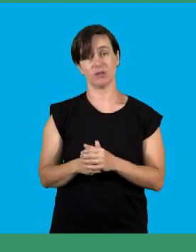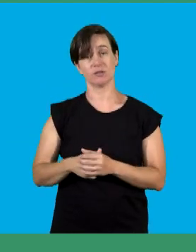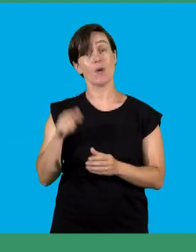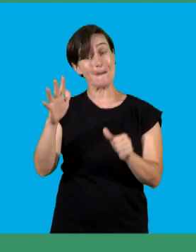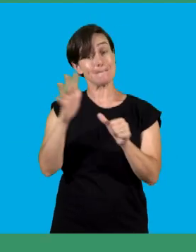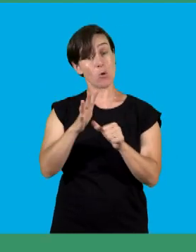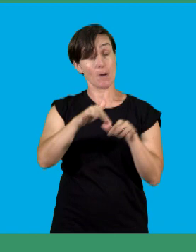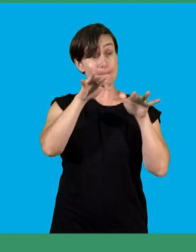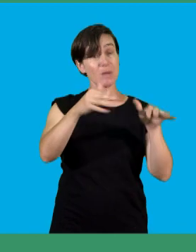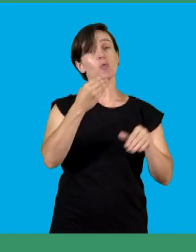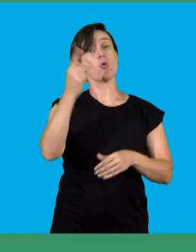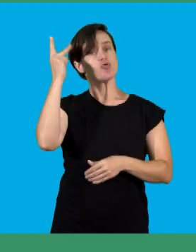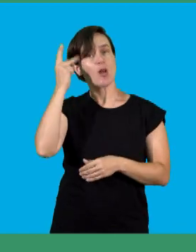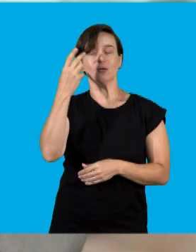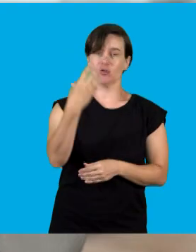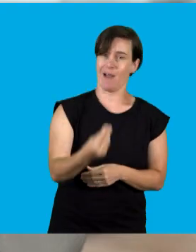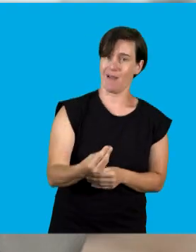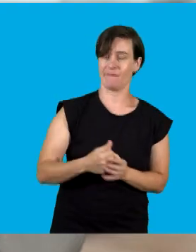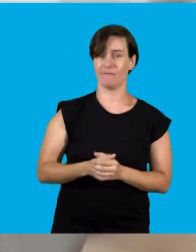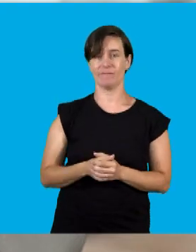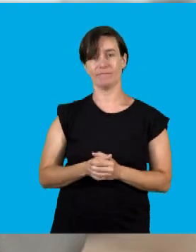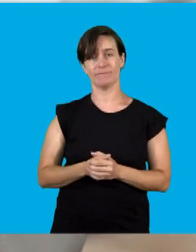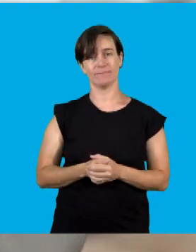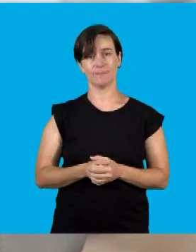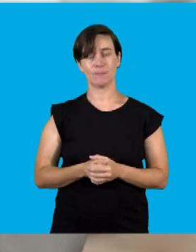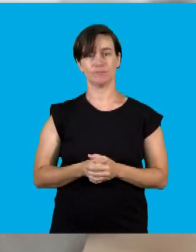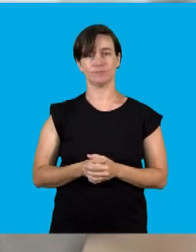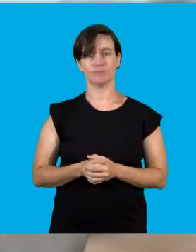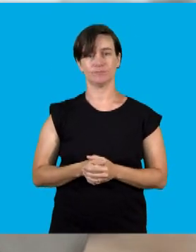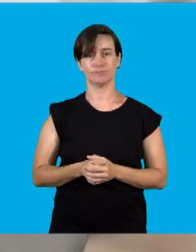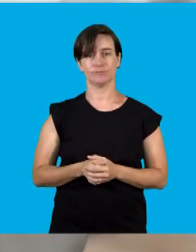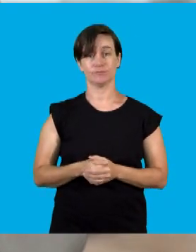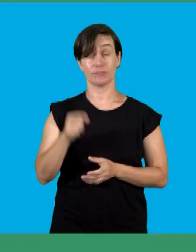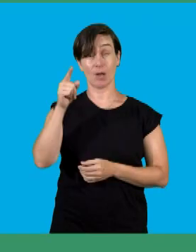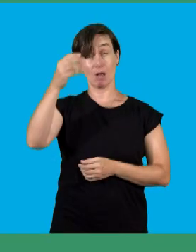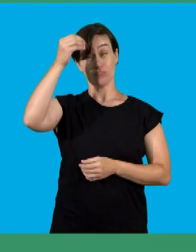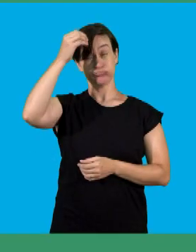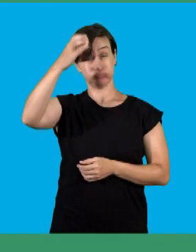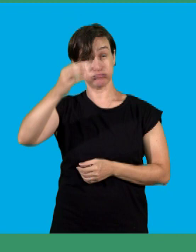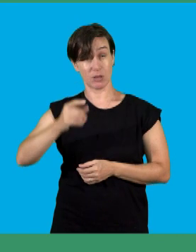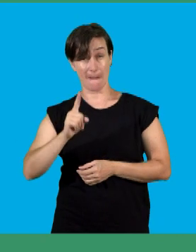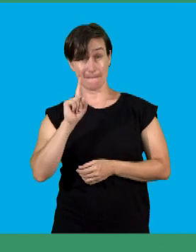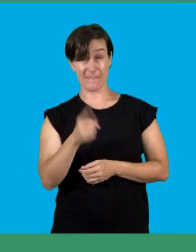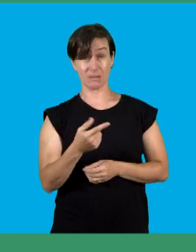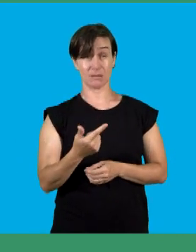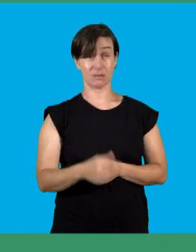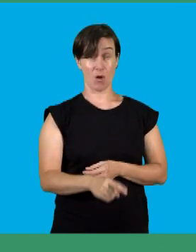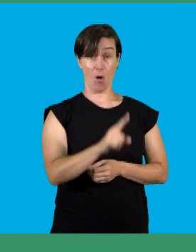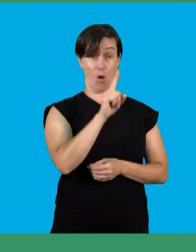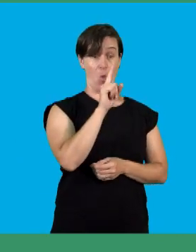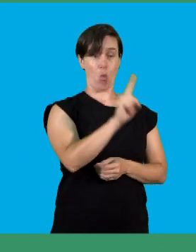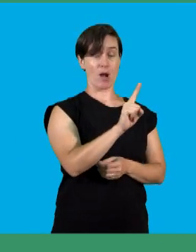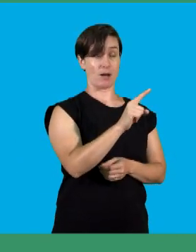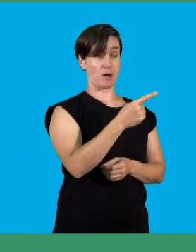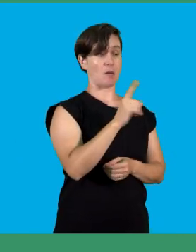who are knowledgeable. They're going to give us the good feedback. Right, experts do not have to be in one place